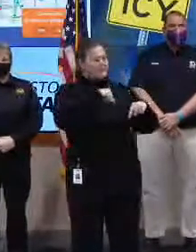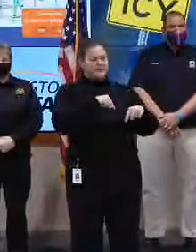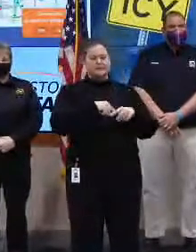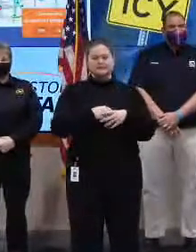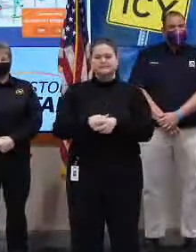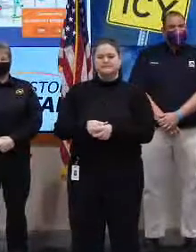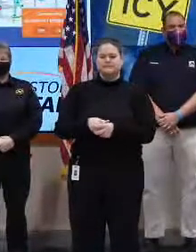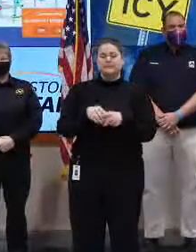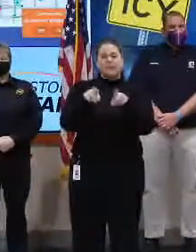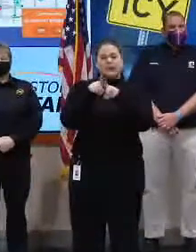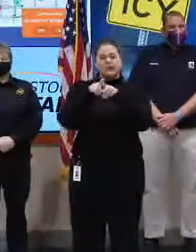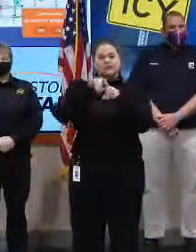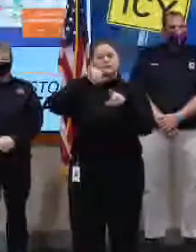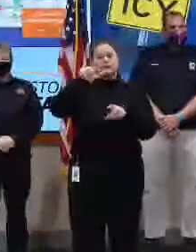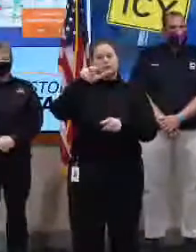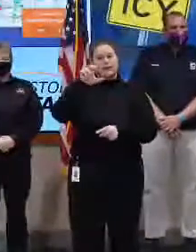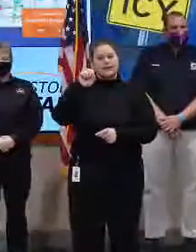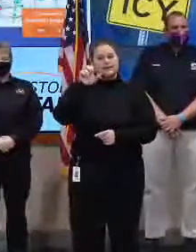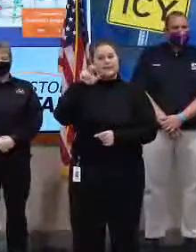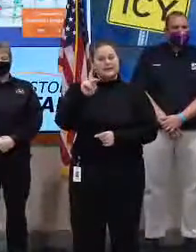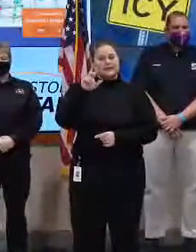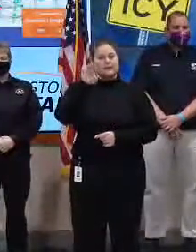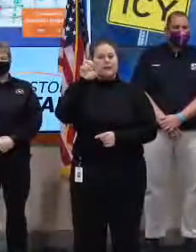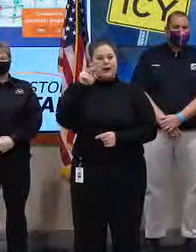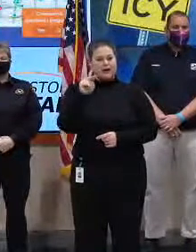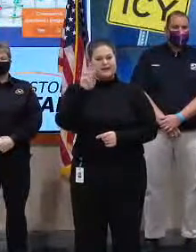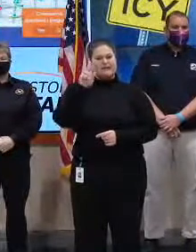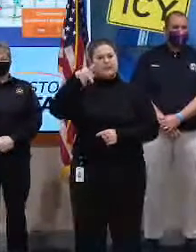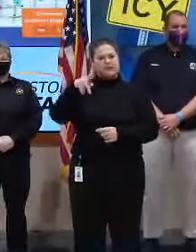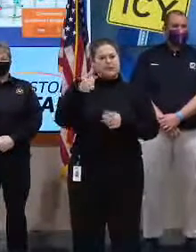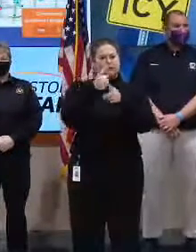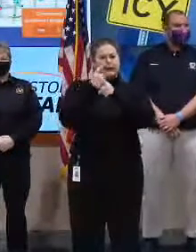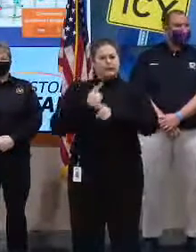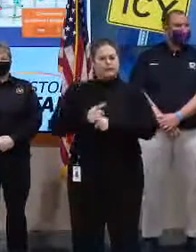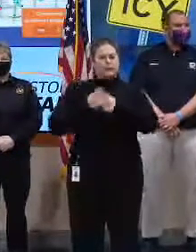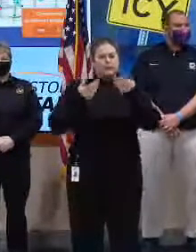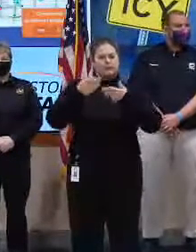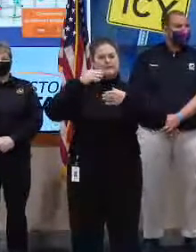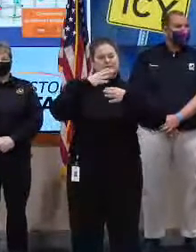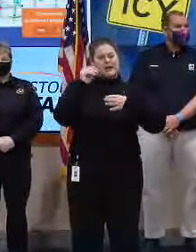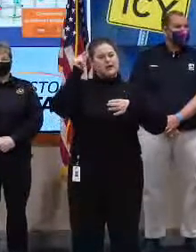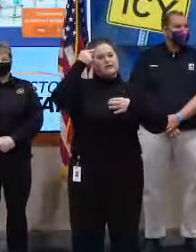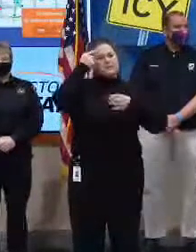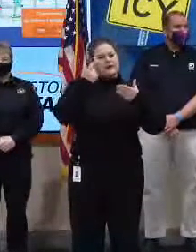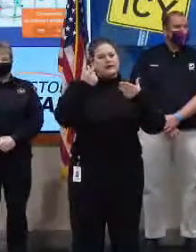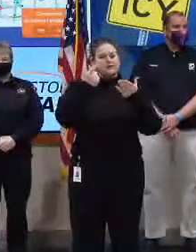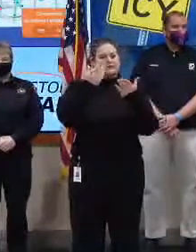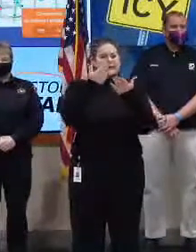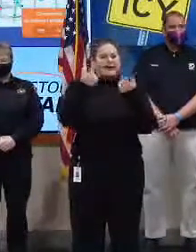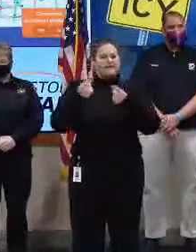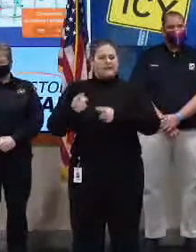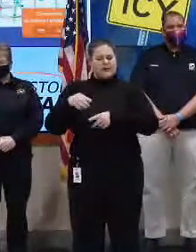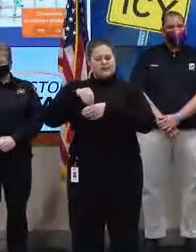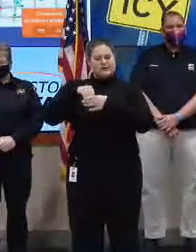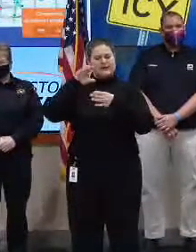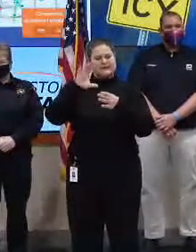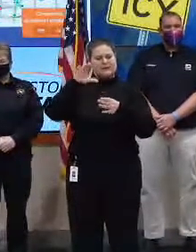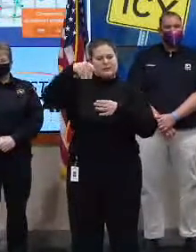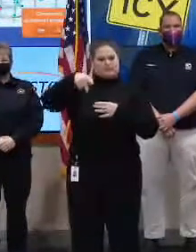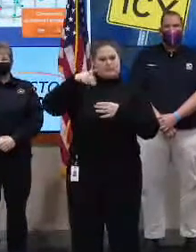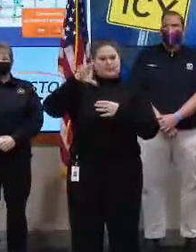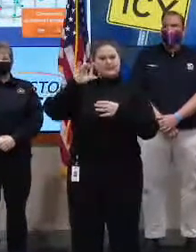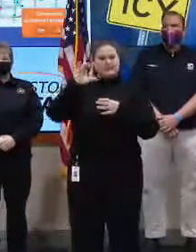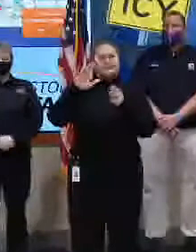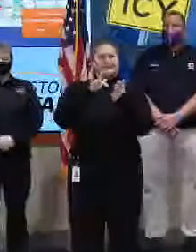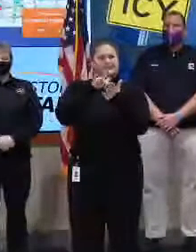well as Jason Ryan, the VP of Regulatory Services and Governmental Affairs at Centerpoint. Chief Christensen, our